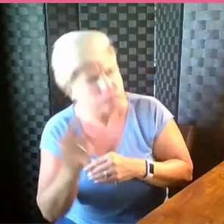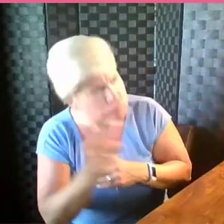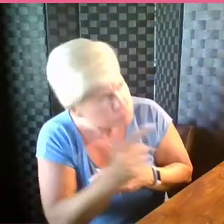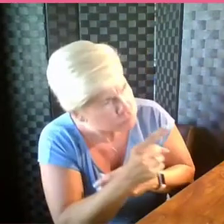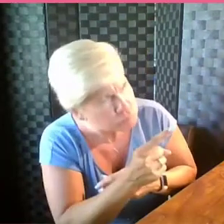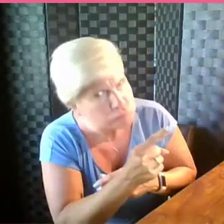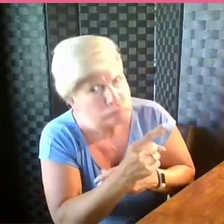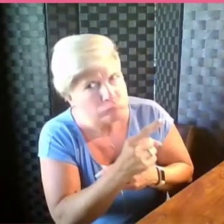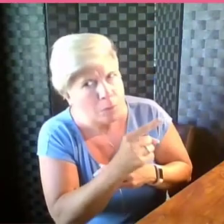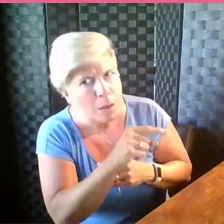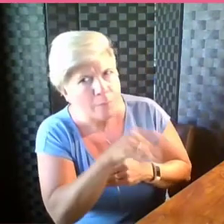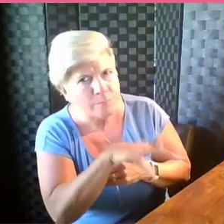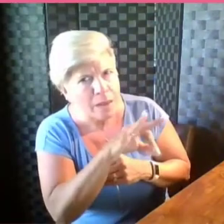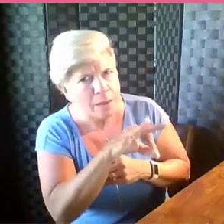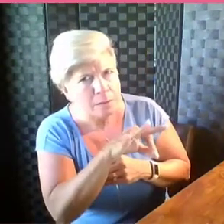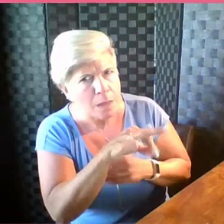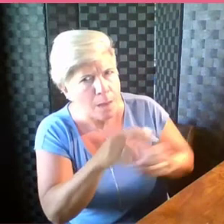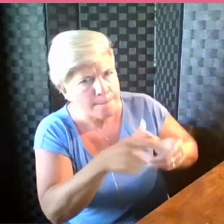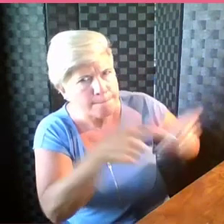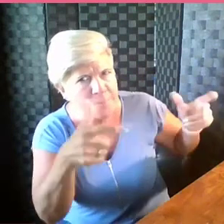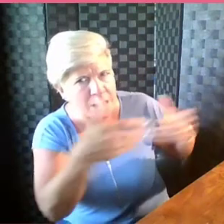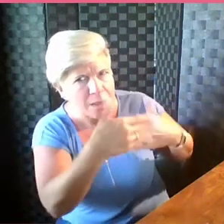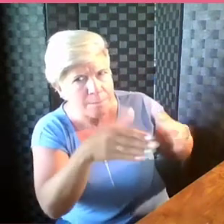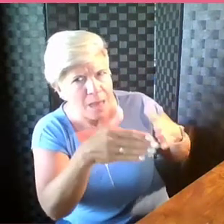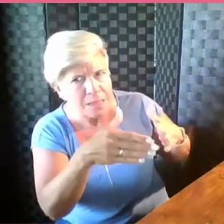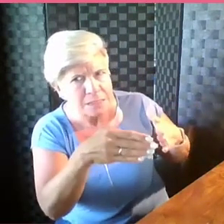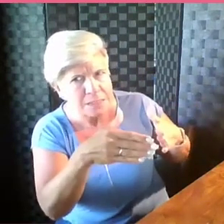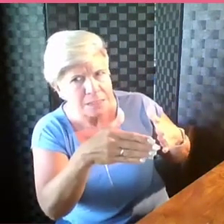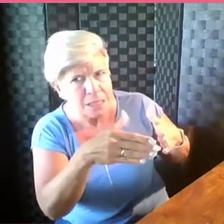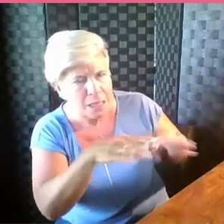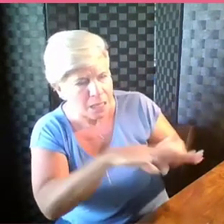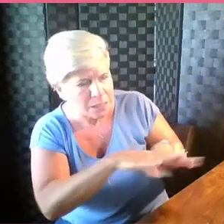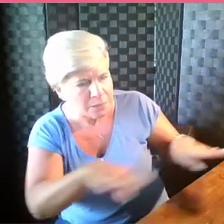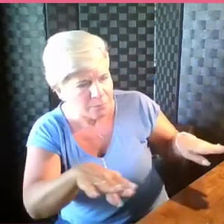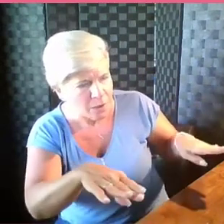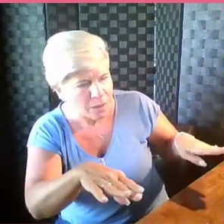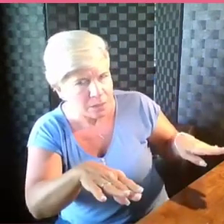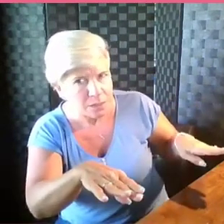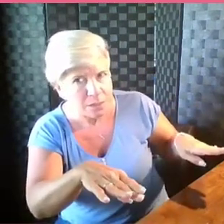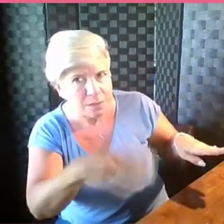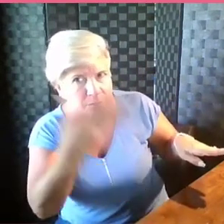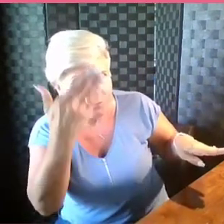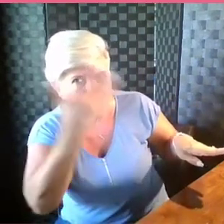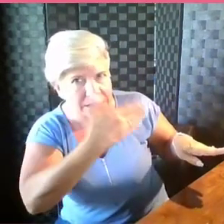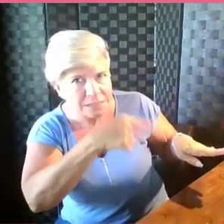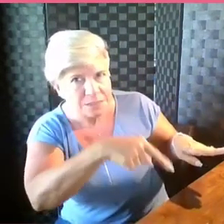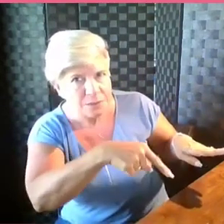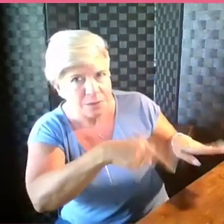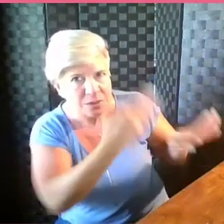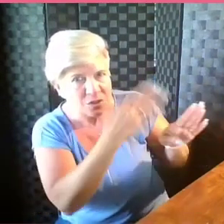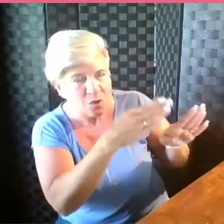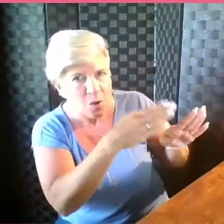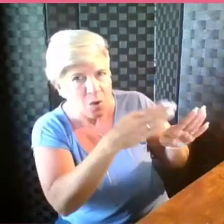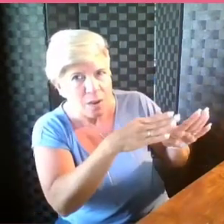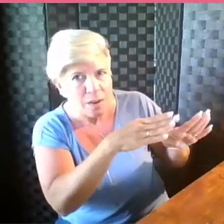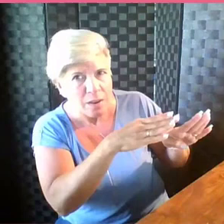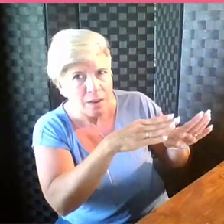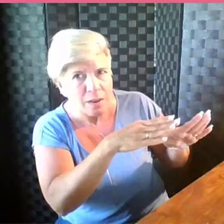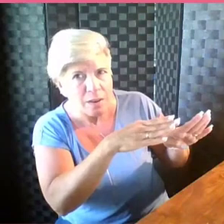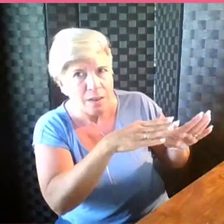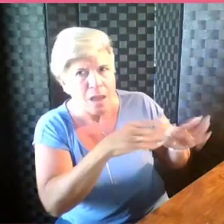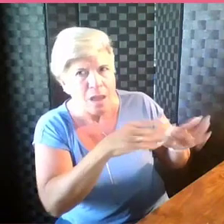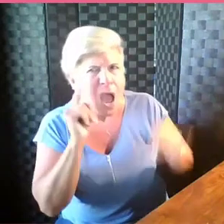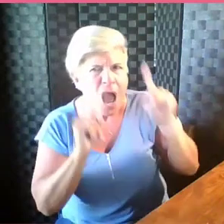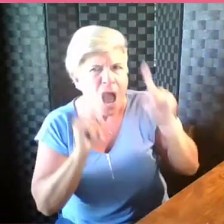large package resting against the ledge of the front door of his apartment. I wonder why